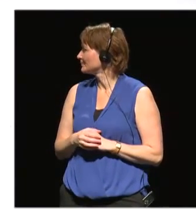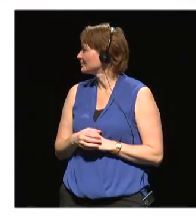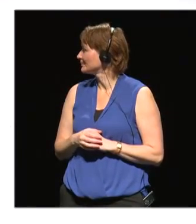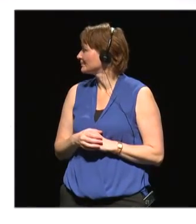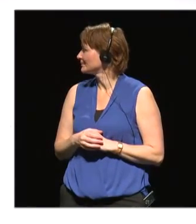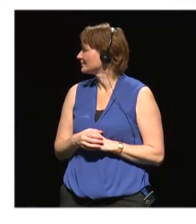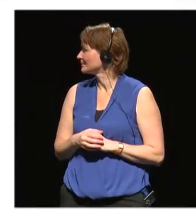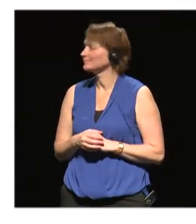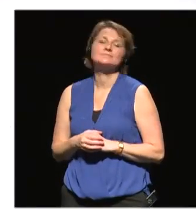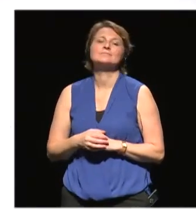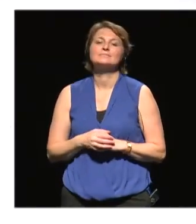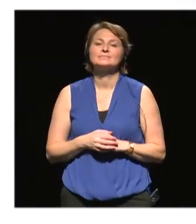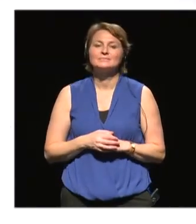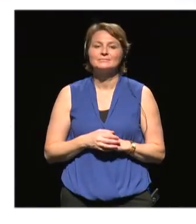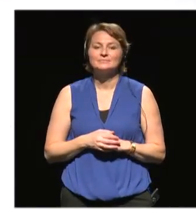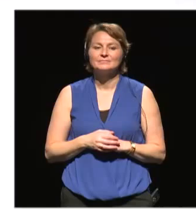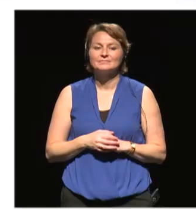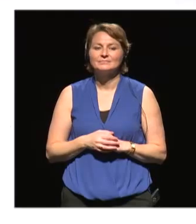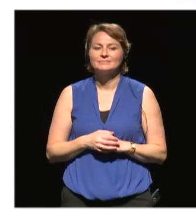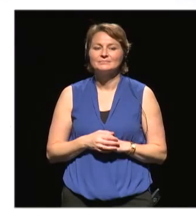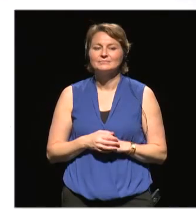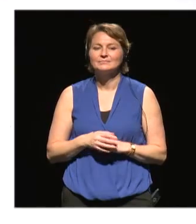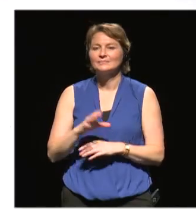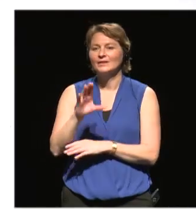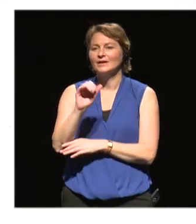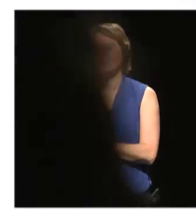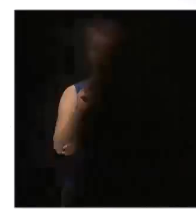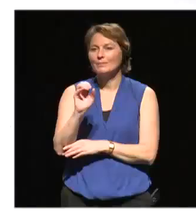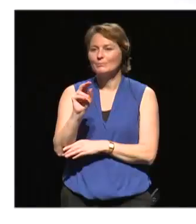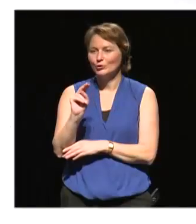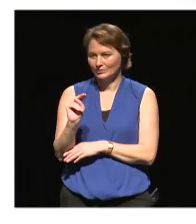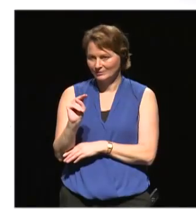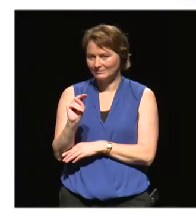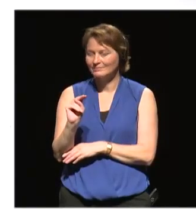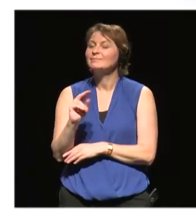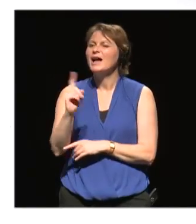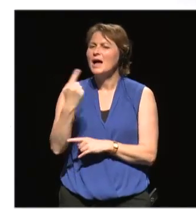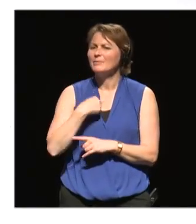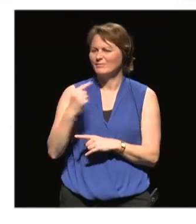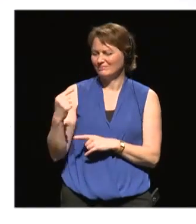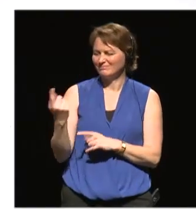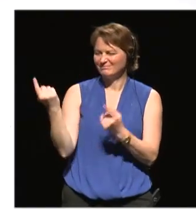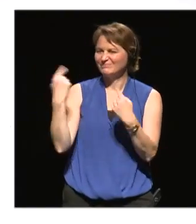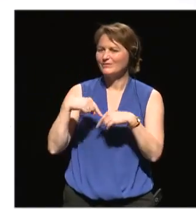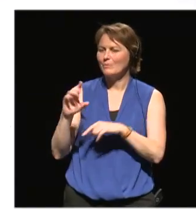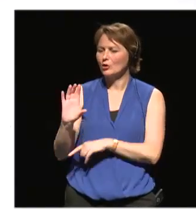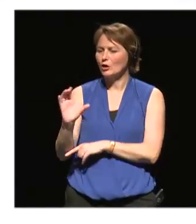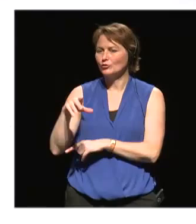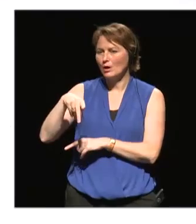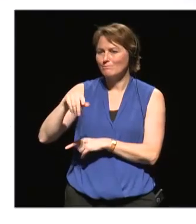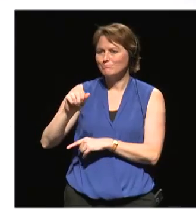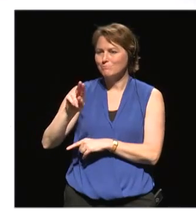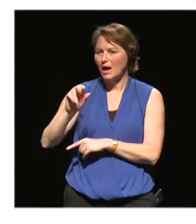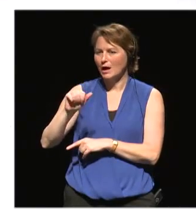Hola, mi nombre es Carmen Monjes. Hello, my name is Carmen Monjes. I'm from Paraguay. I'm 21 years old.